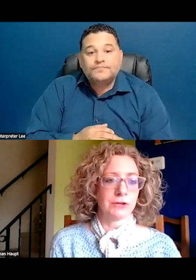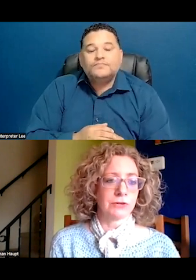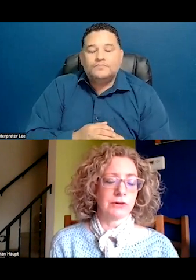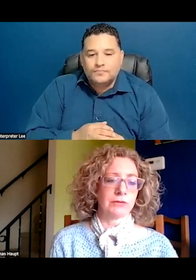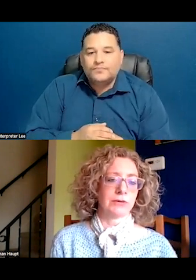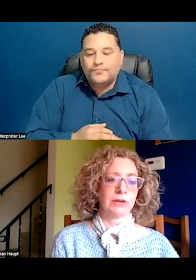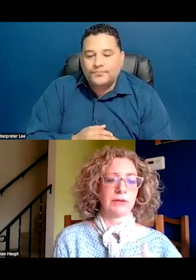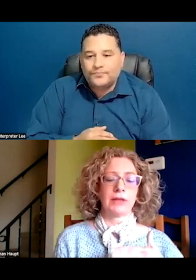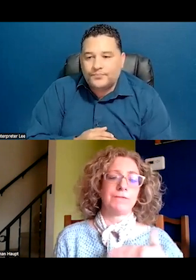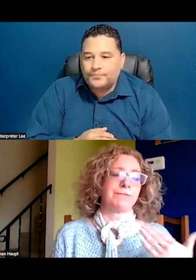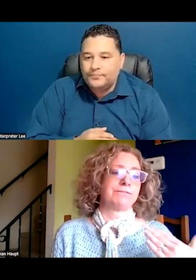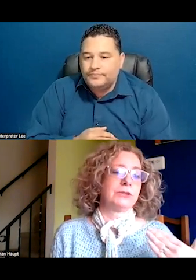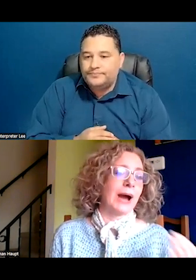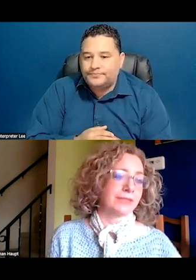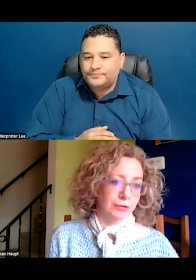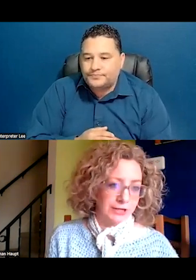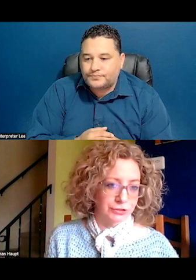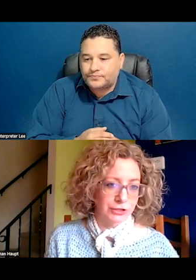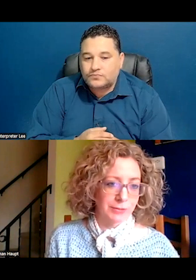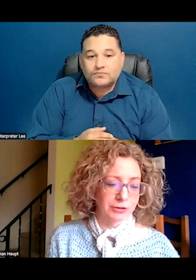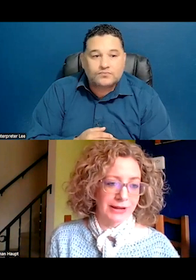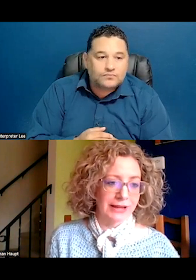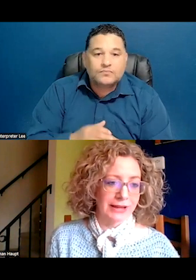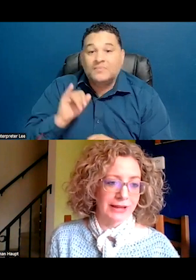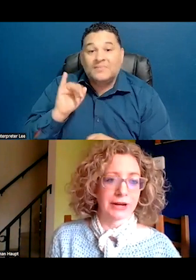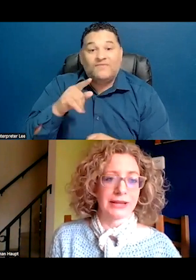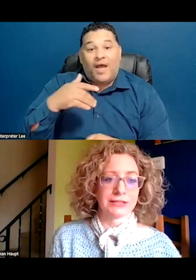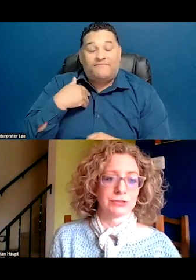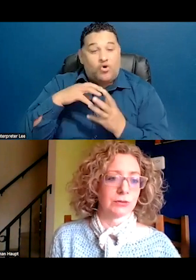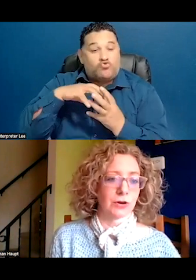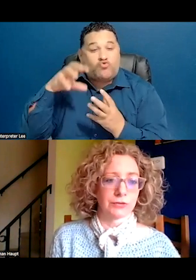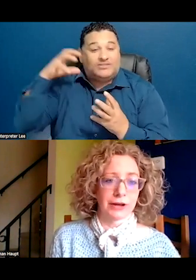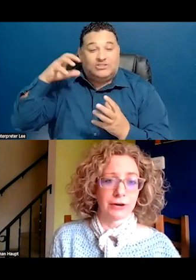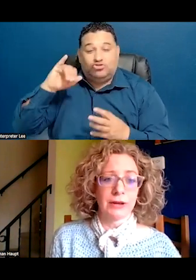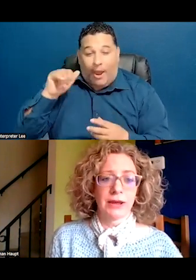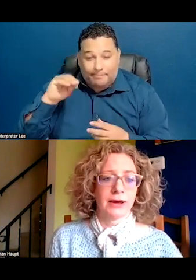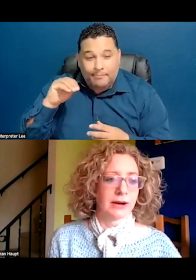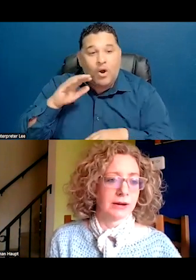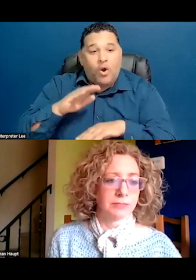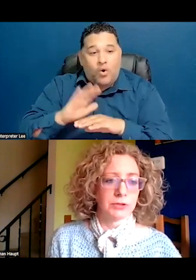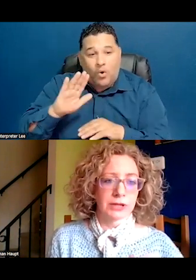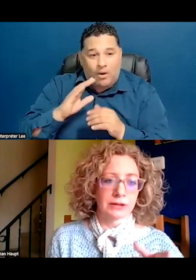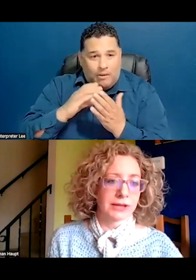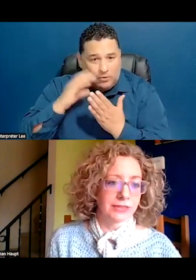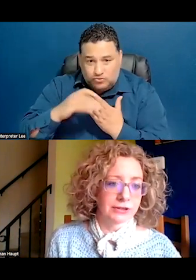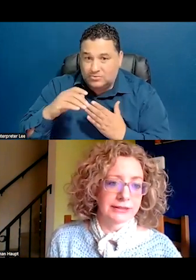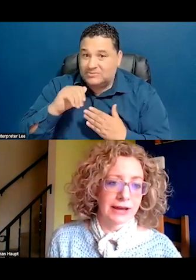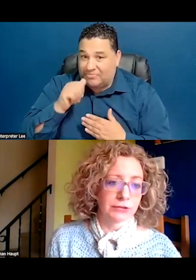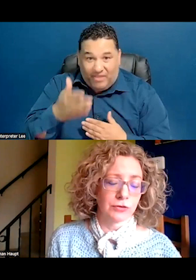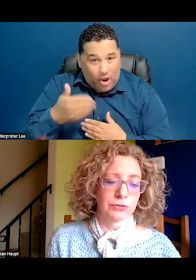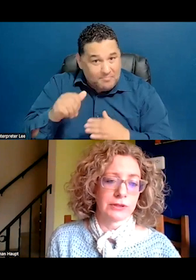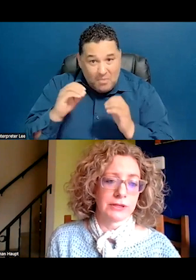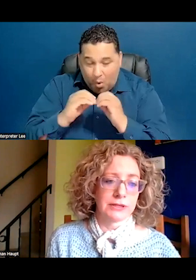Great. If you had the Crisis Jam on your calendar and it's no longer there, you can click there